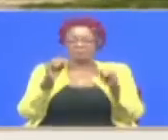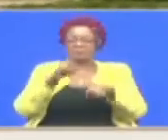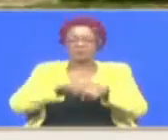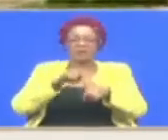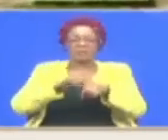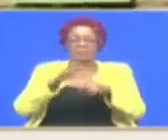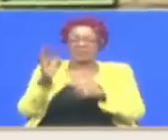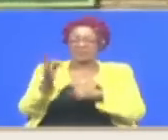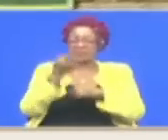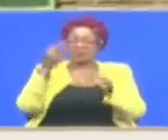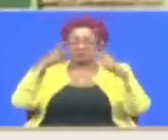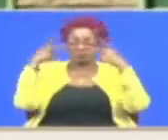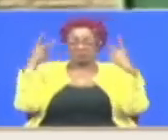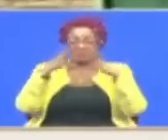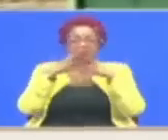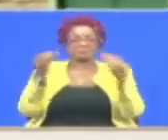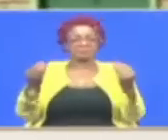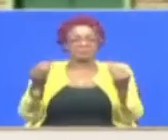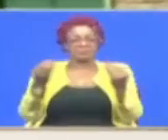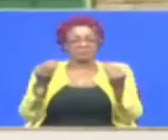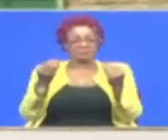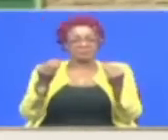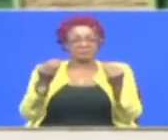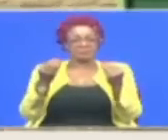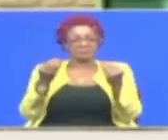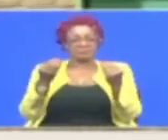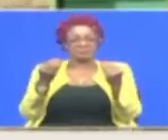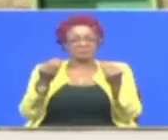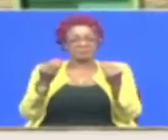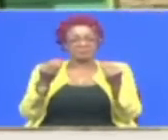of three terror convicts.